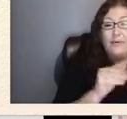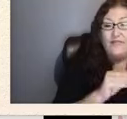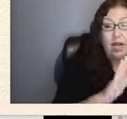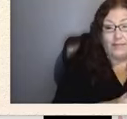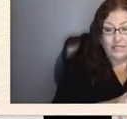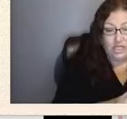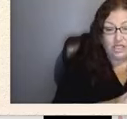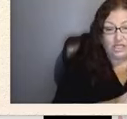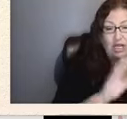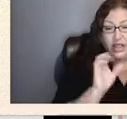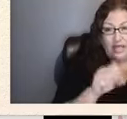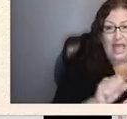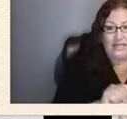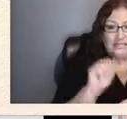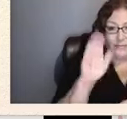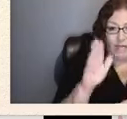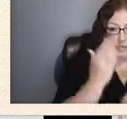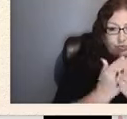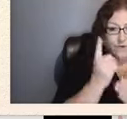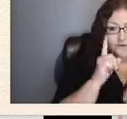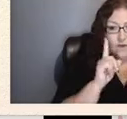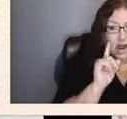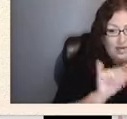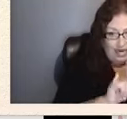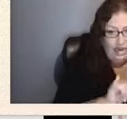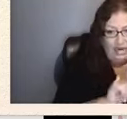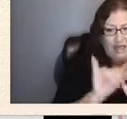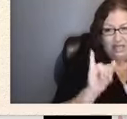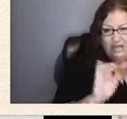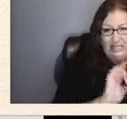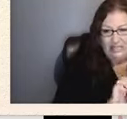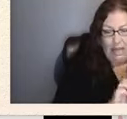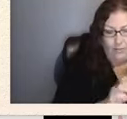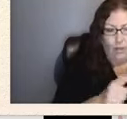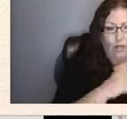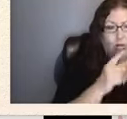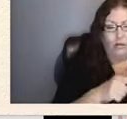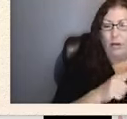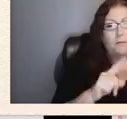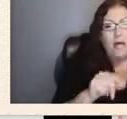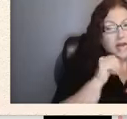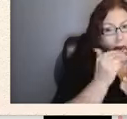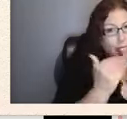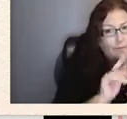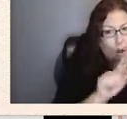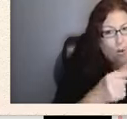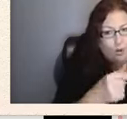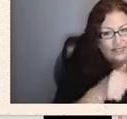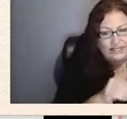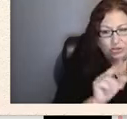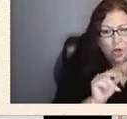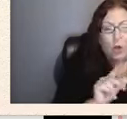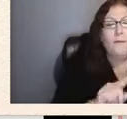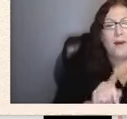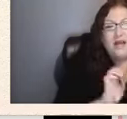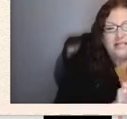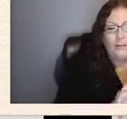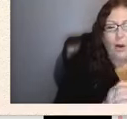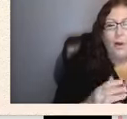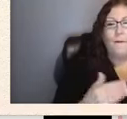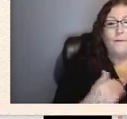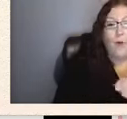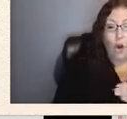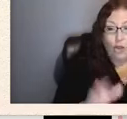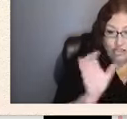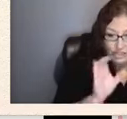be submitted as proof of identity. And these includes, but are not limited to, birth certificates,